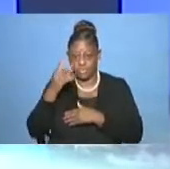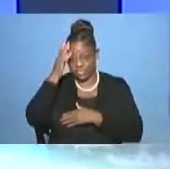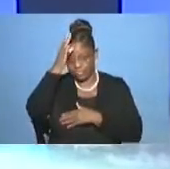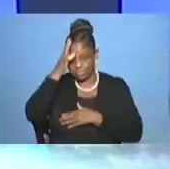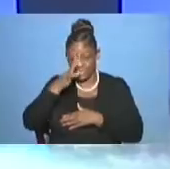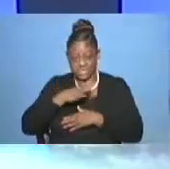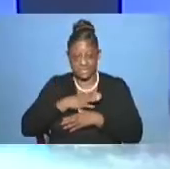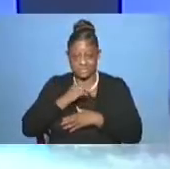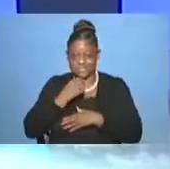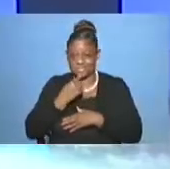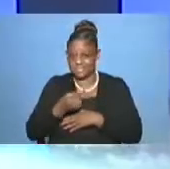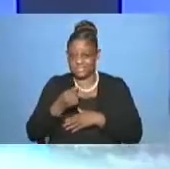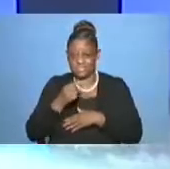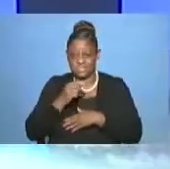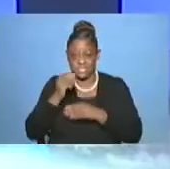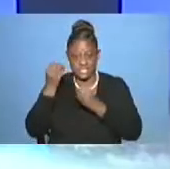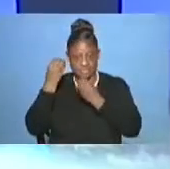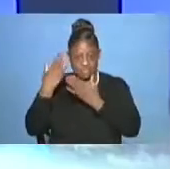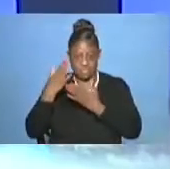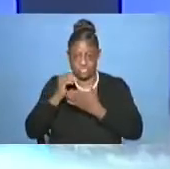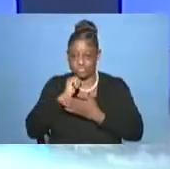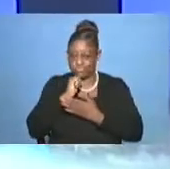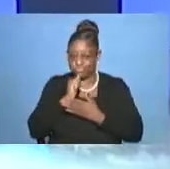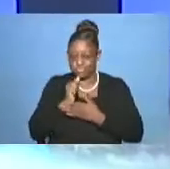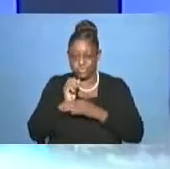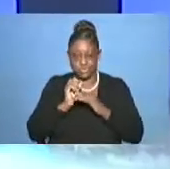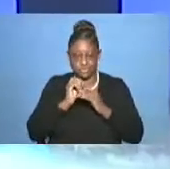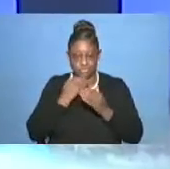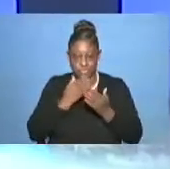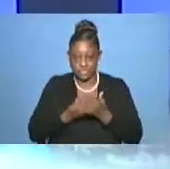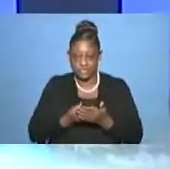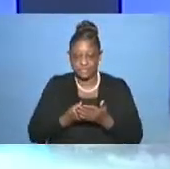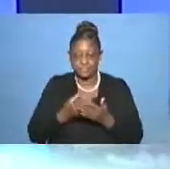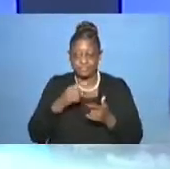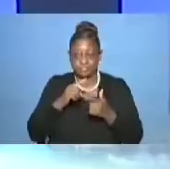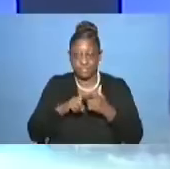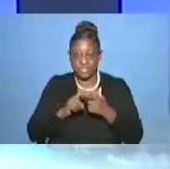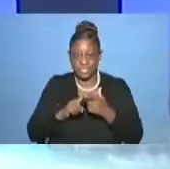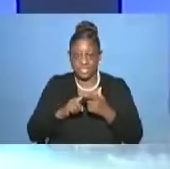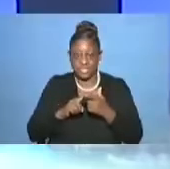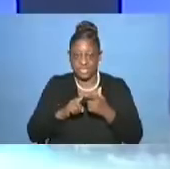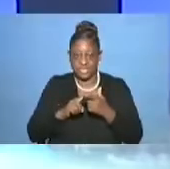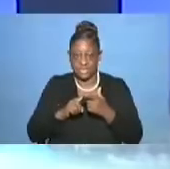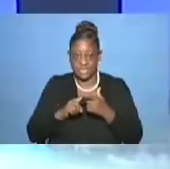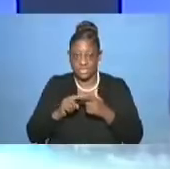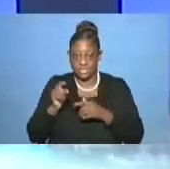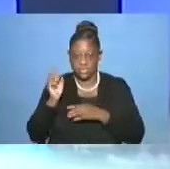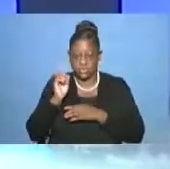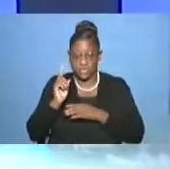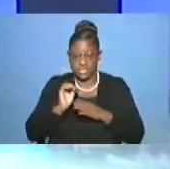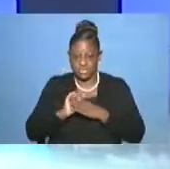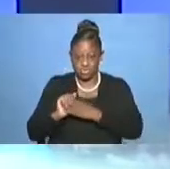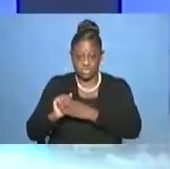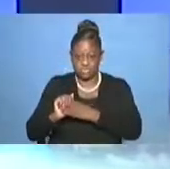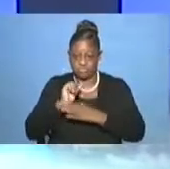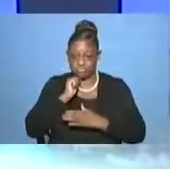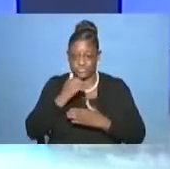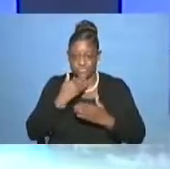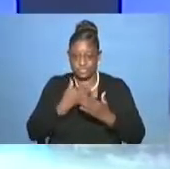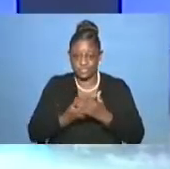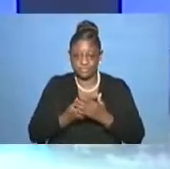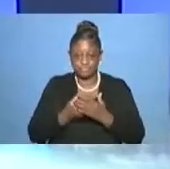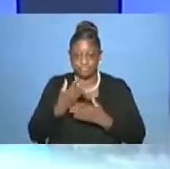of inconsistent evidence, misstatement of material evidence, lack of cautionary direction, and the